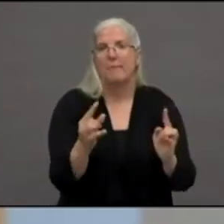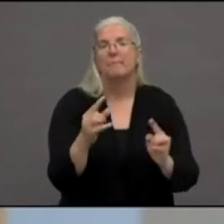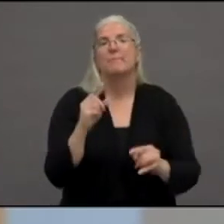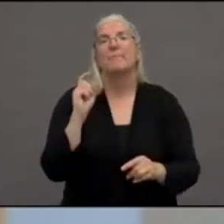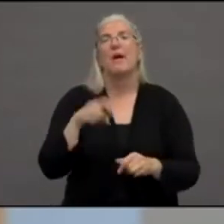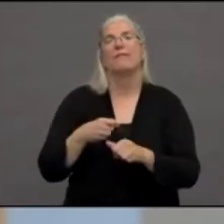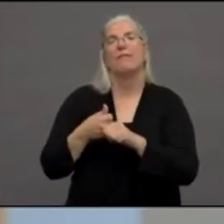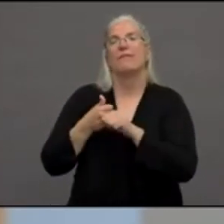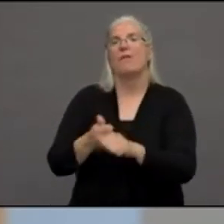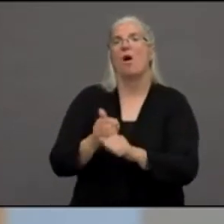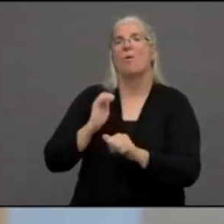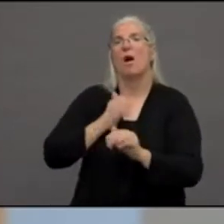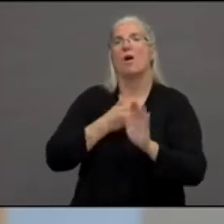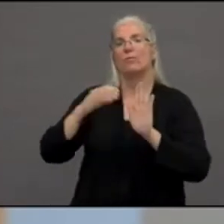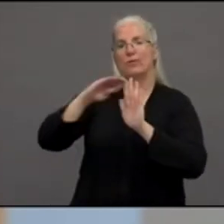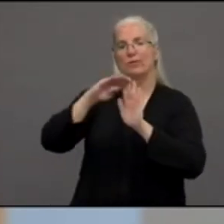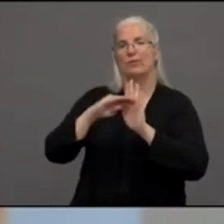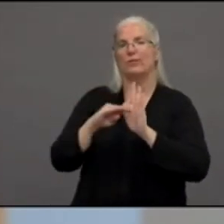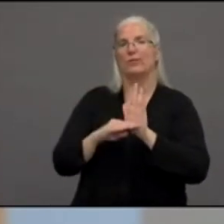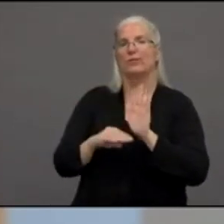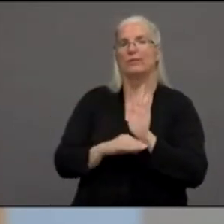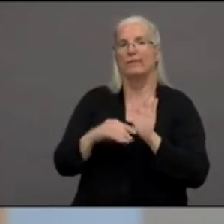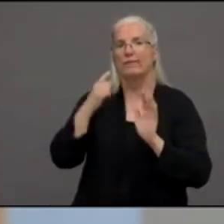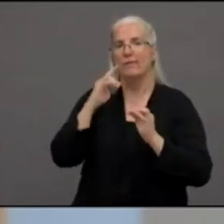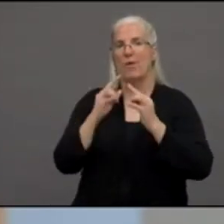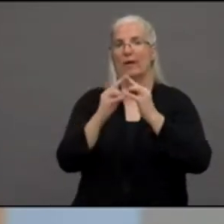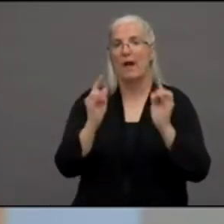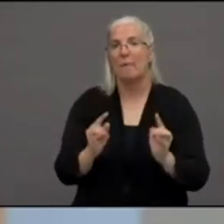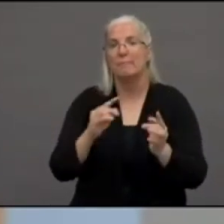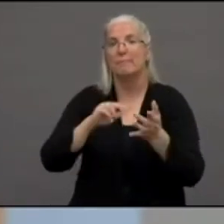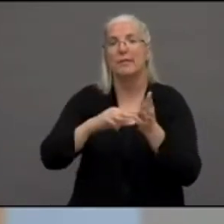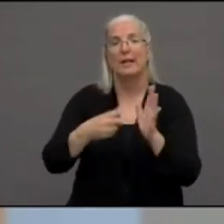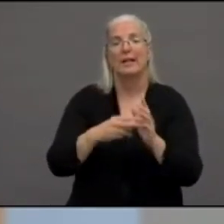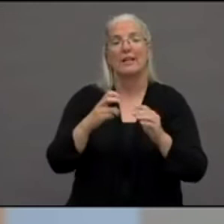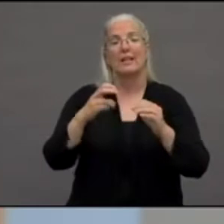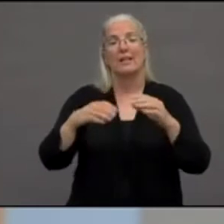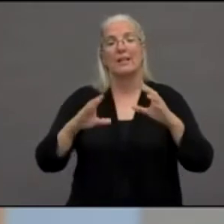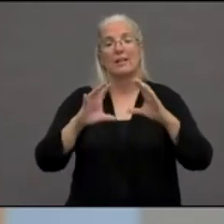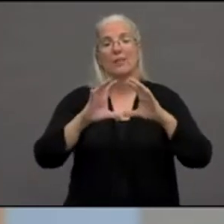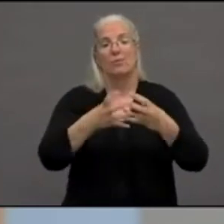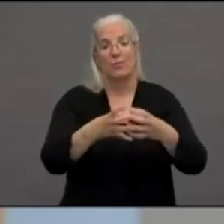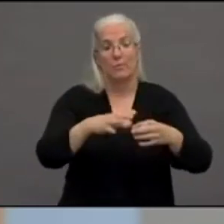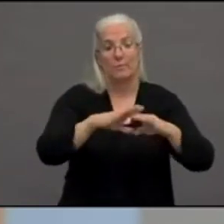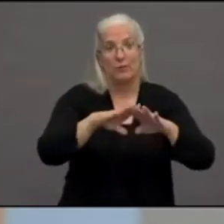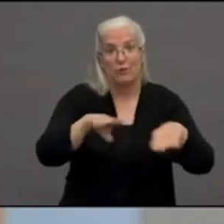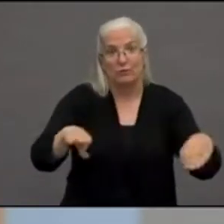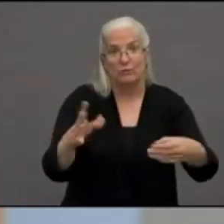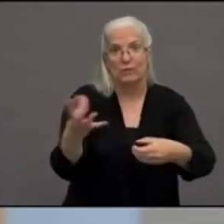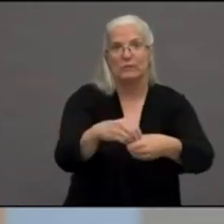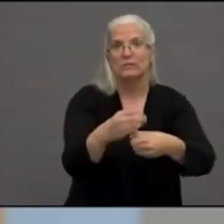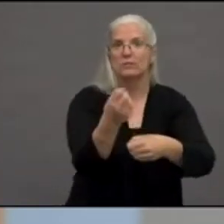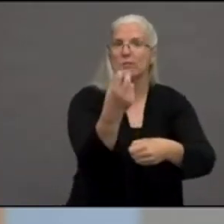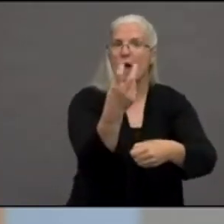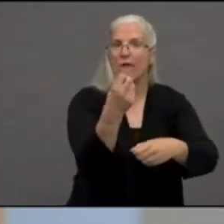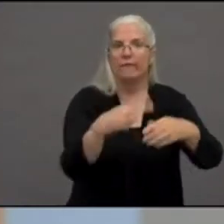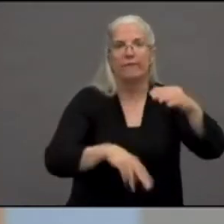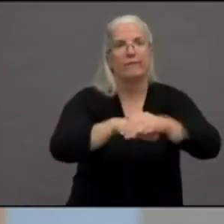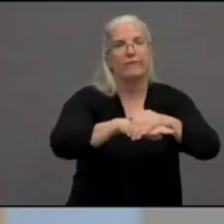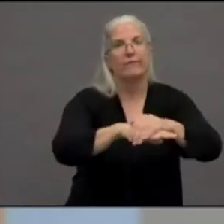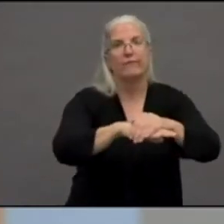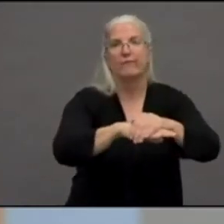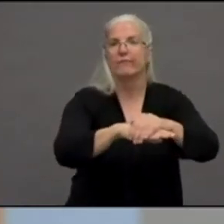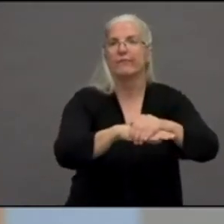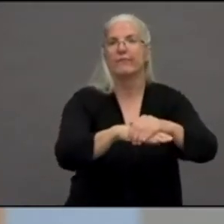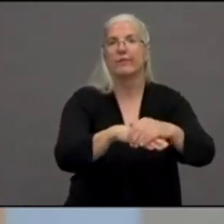website, which is including, pods of 12, making sure that they're in that pod for that 3-week period of